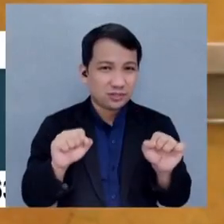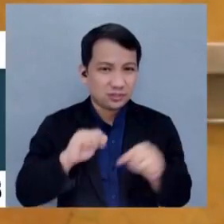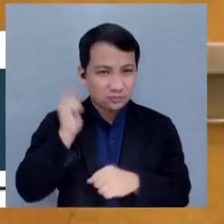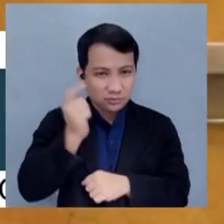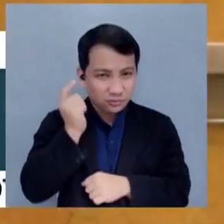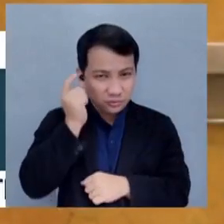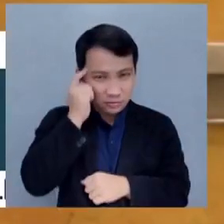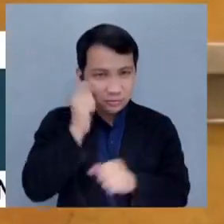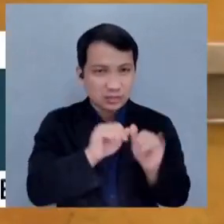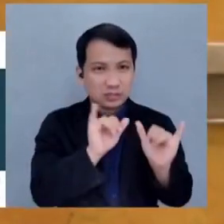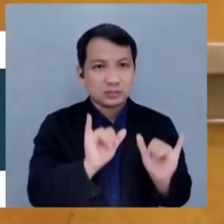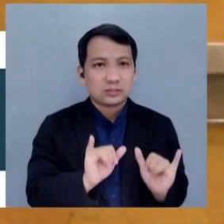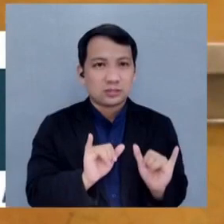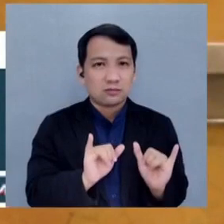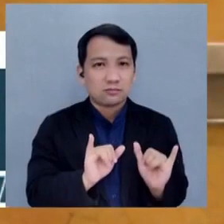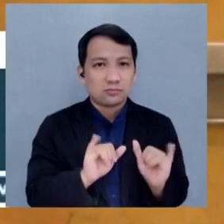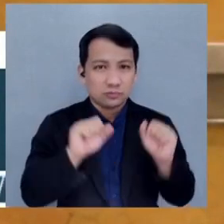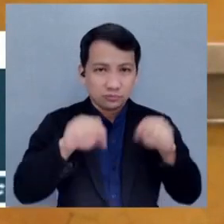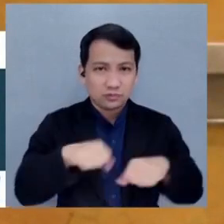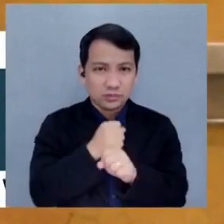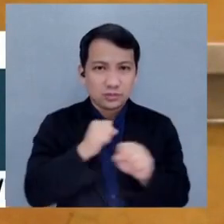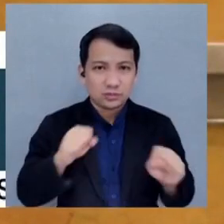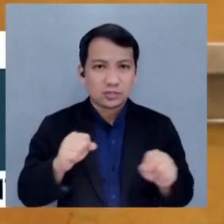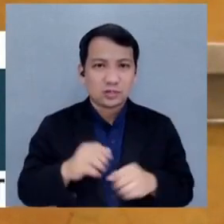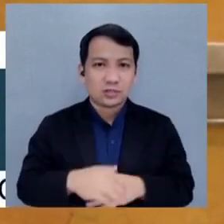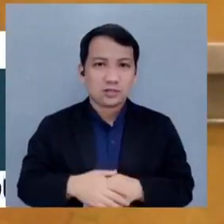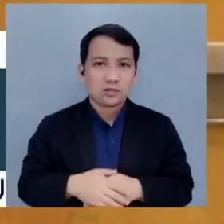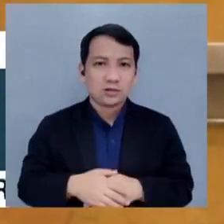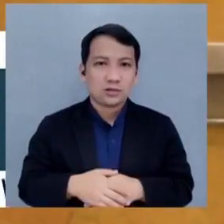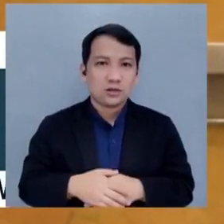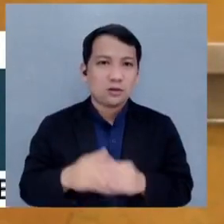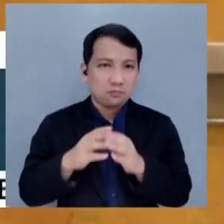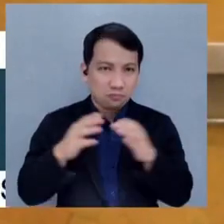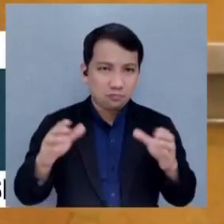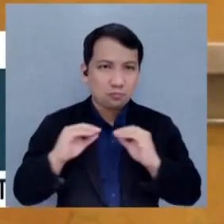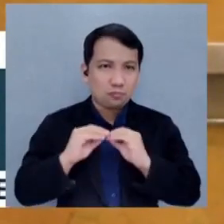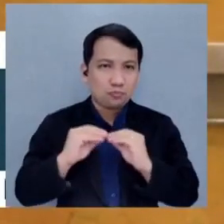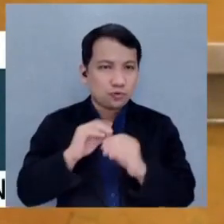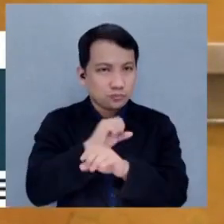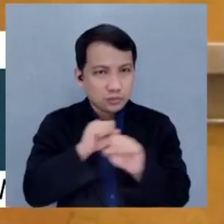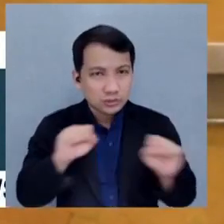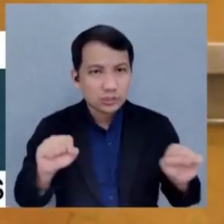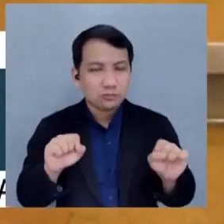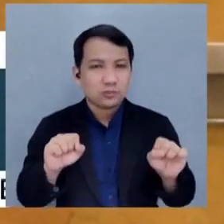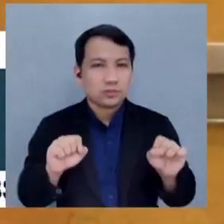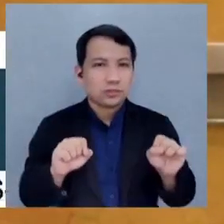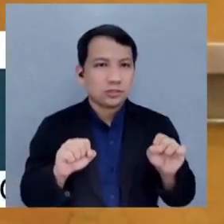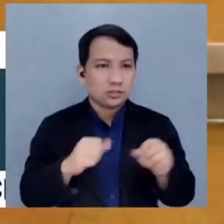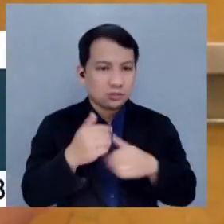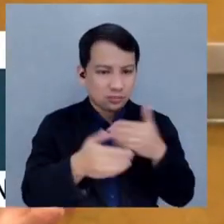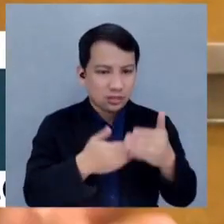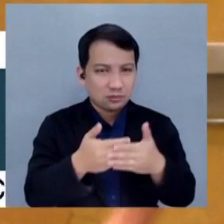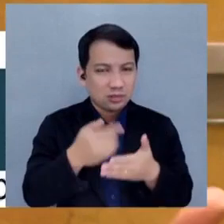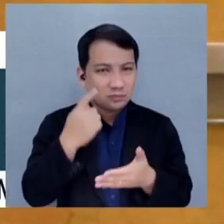systems with much more secure login authentication protocols.